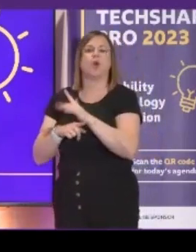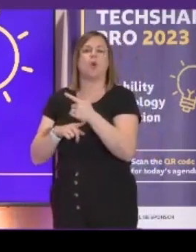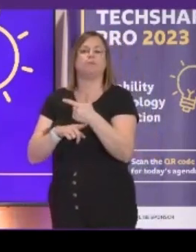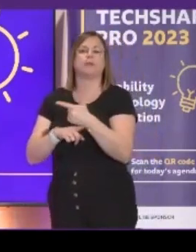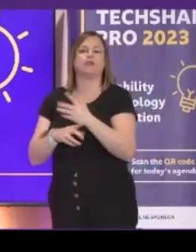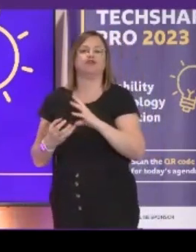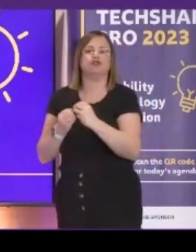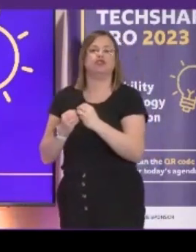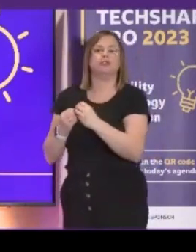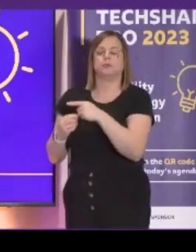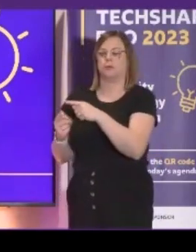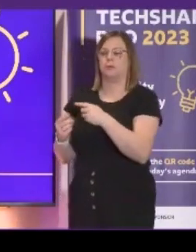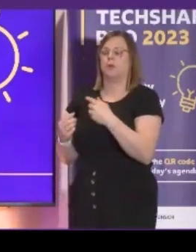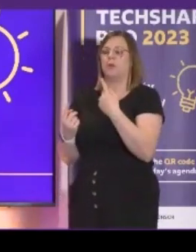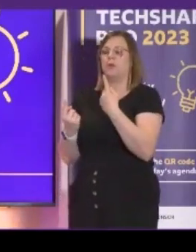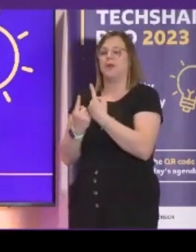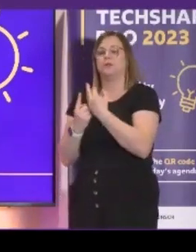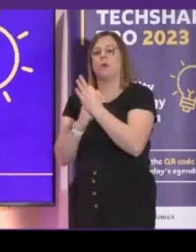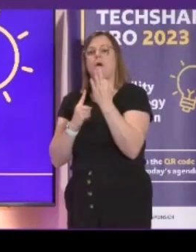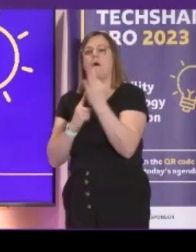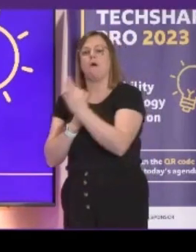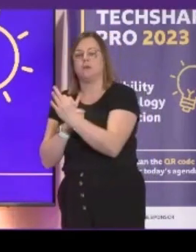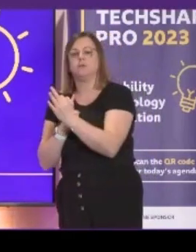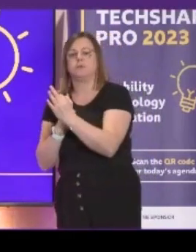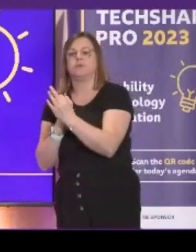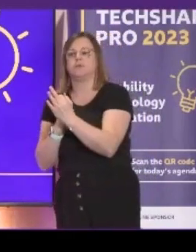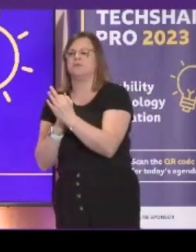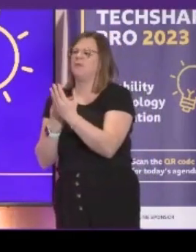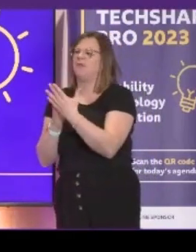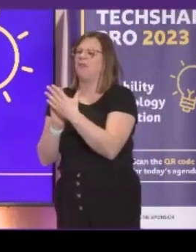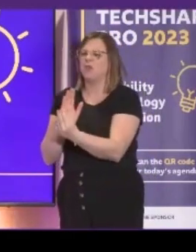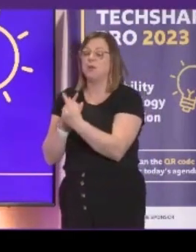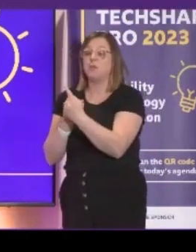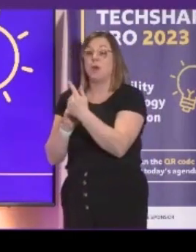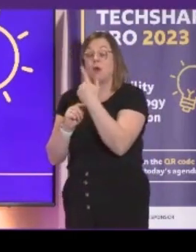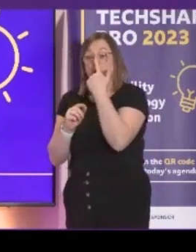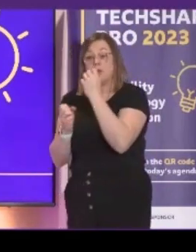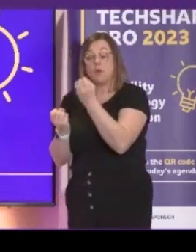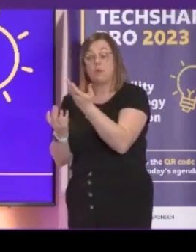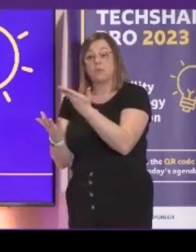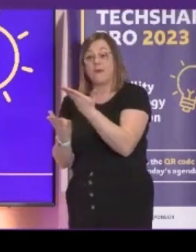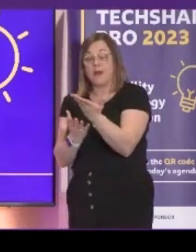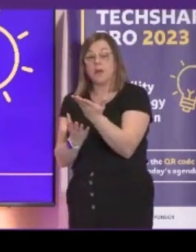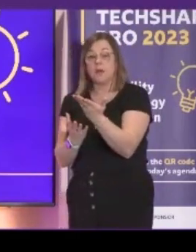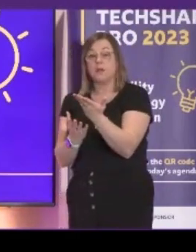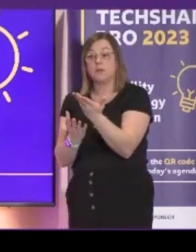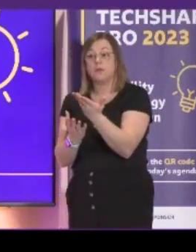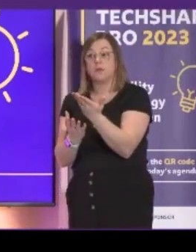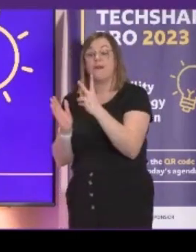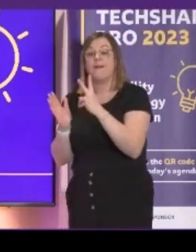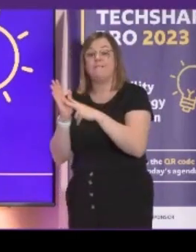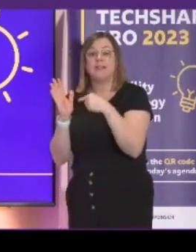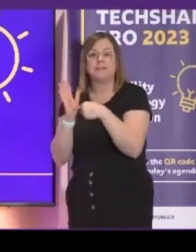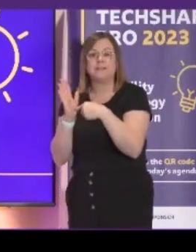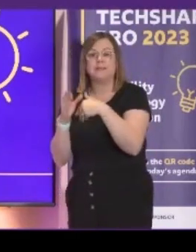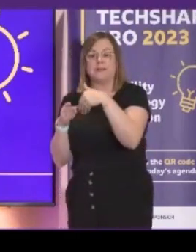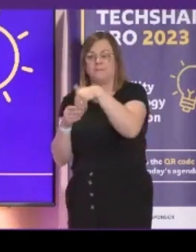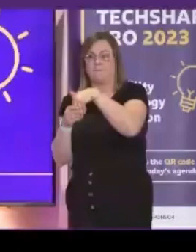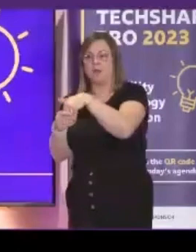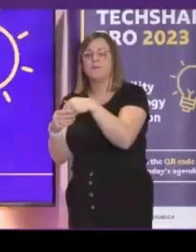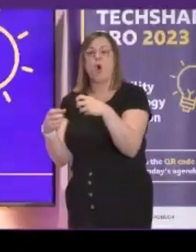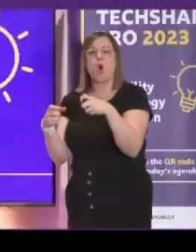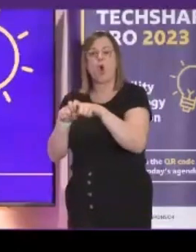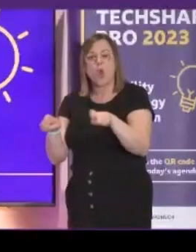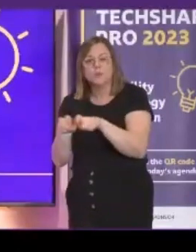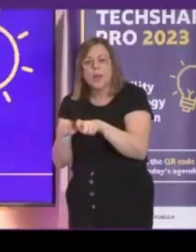So the things that we ask for back from our supply chain are things like, can they provide things like VTT files for closed